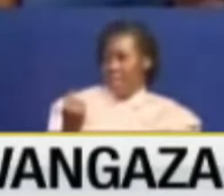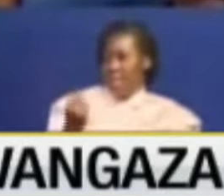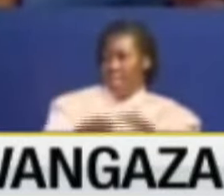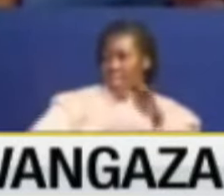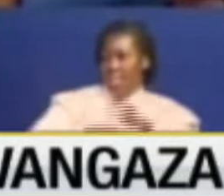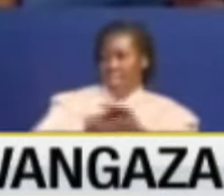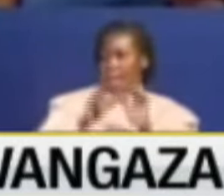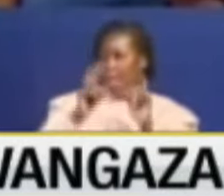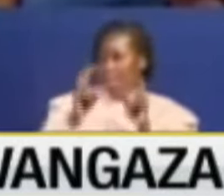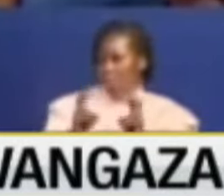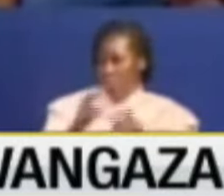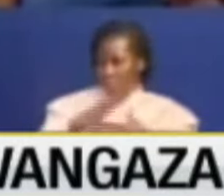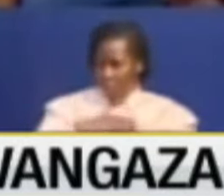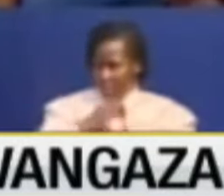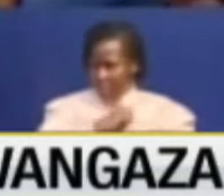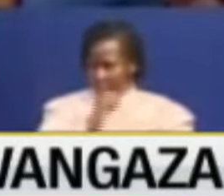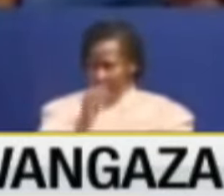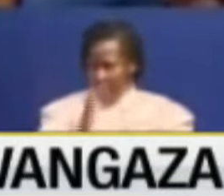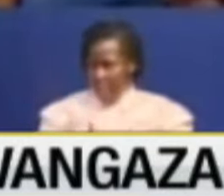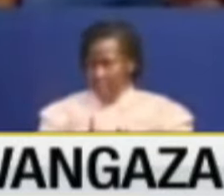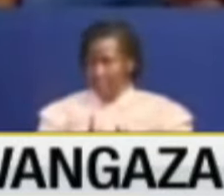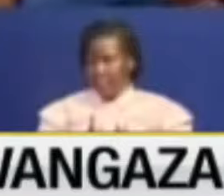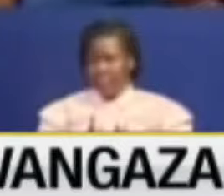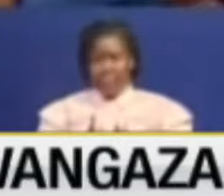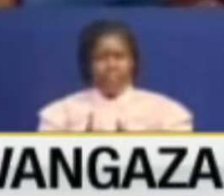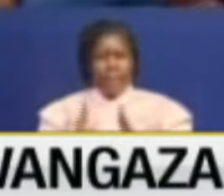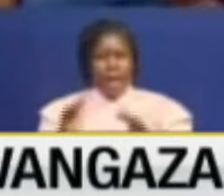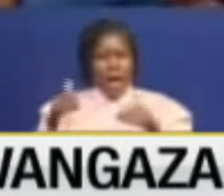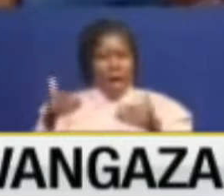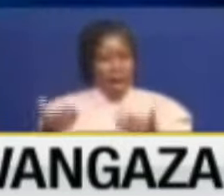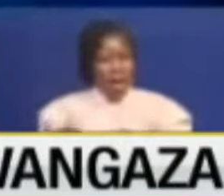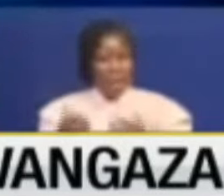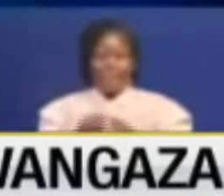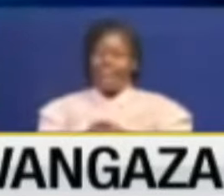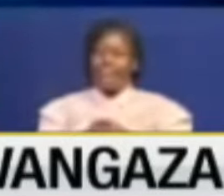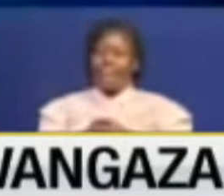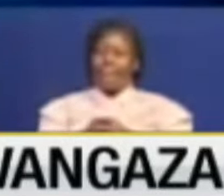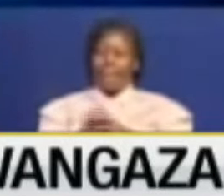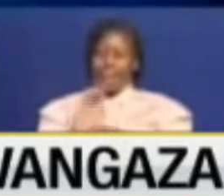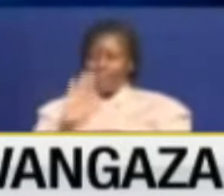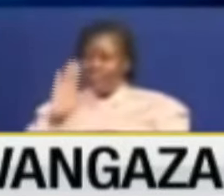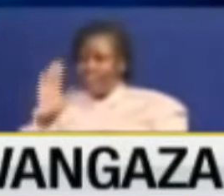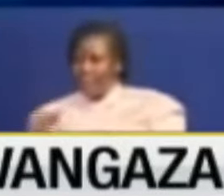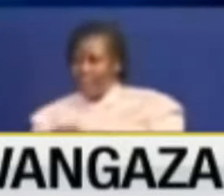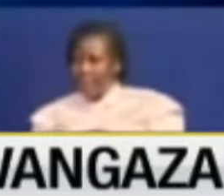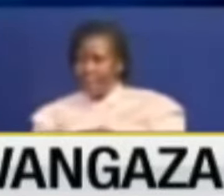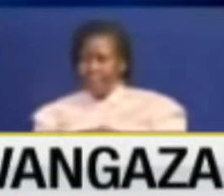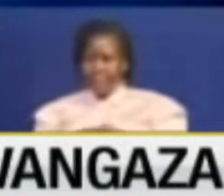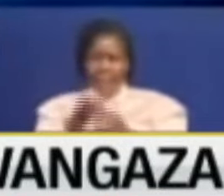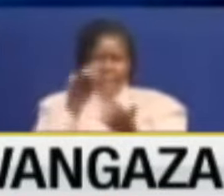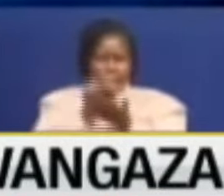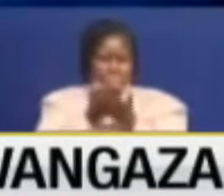motion. Honorable senators, how did they do this? They went back, and we will have evidence to show